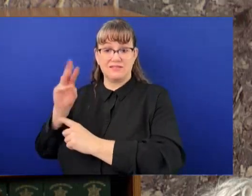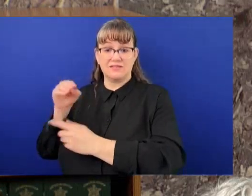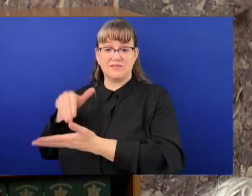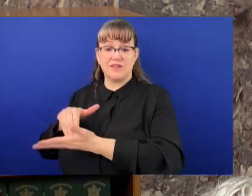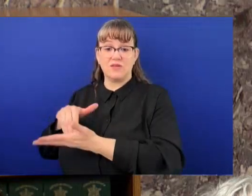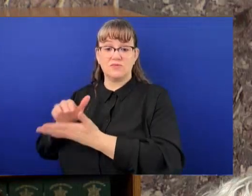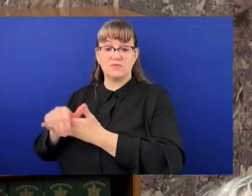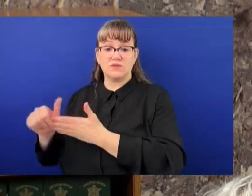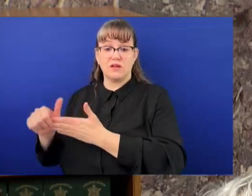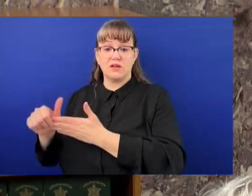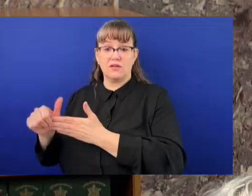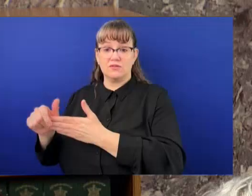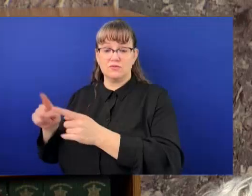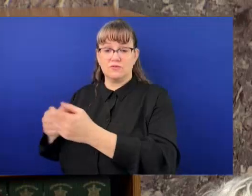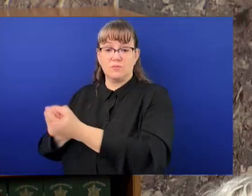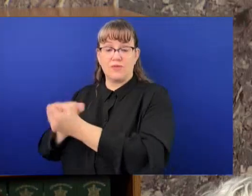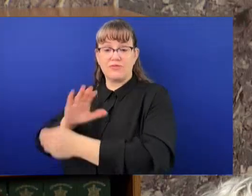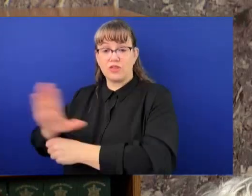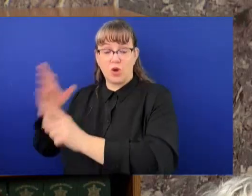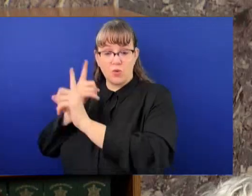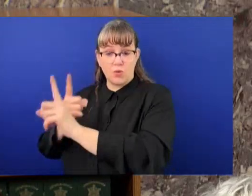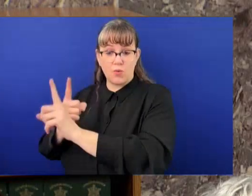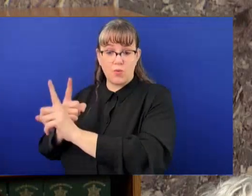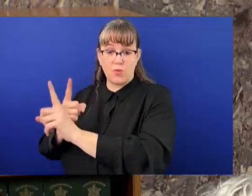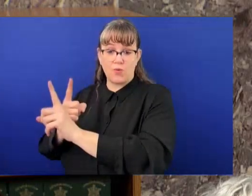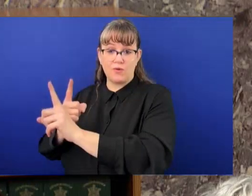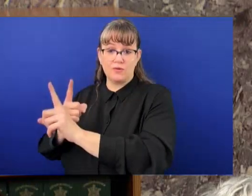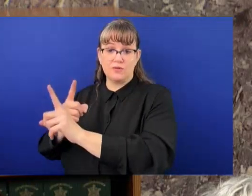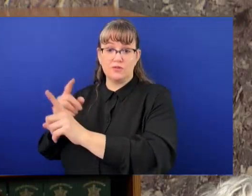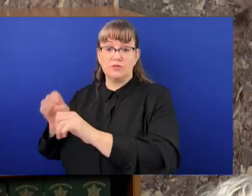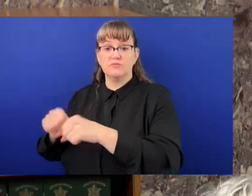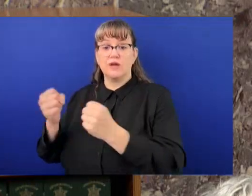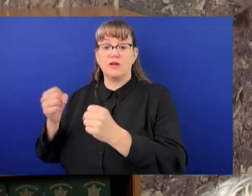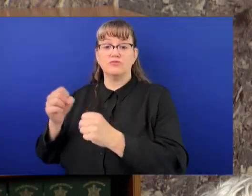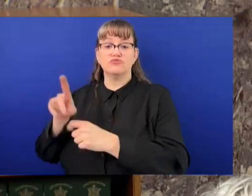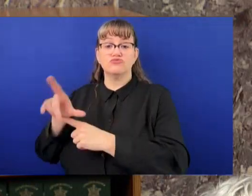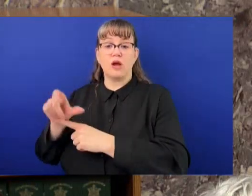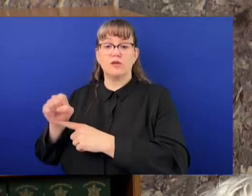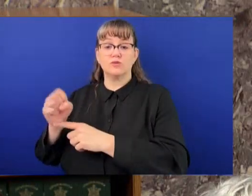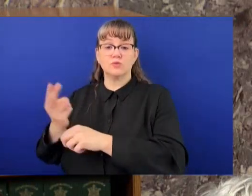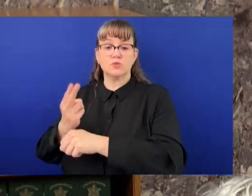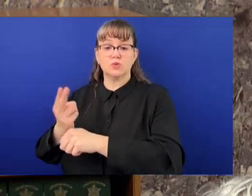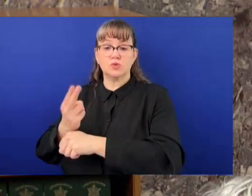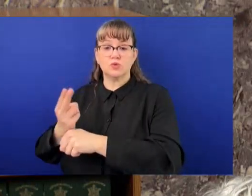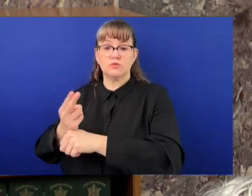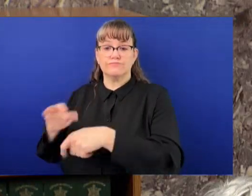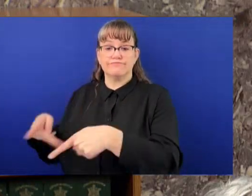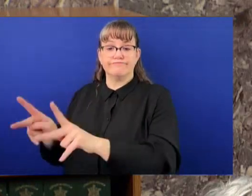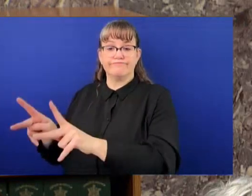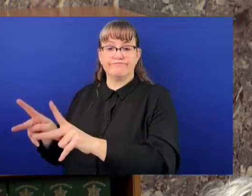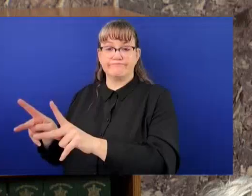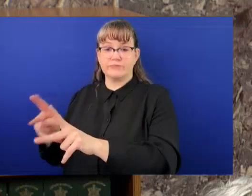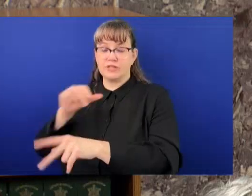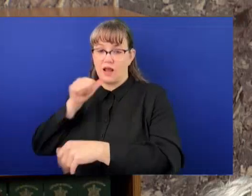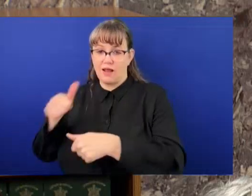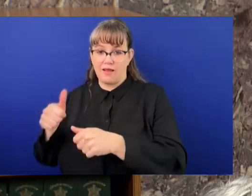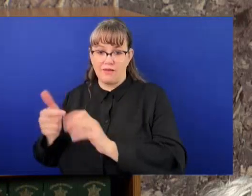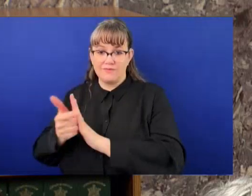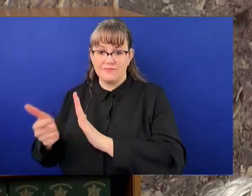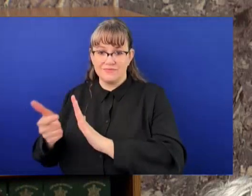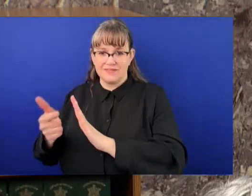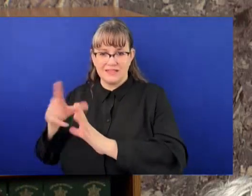decriminalizing all drugs, including fentanyl. These are just two organizations funded to promote the NDP's drug agenda